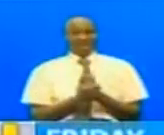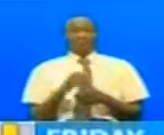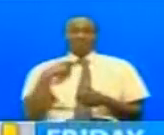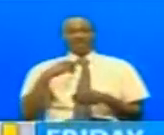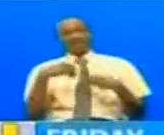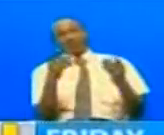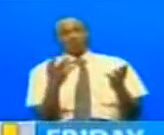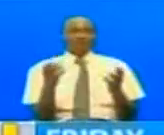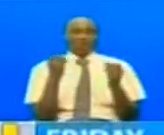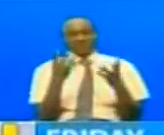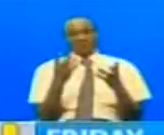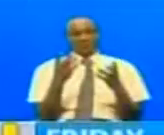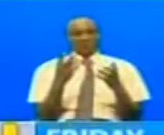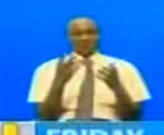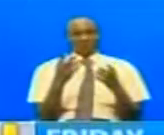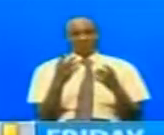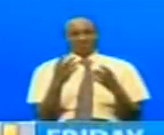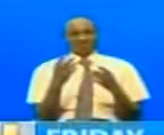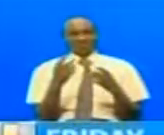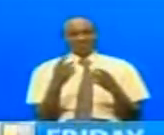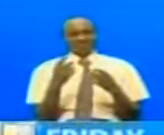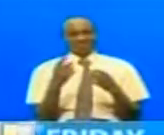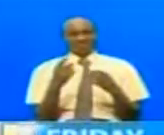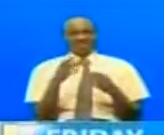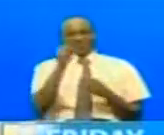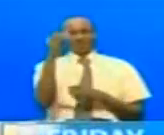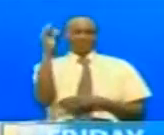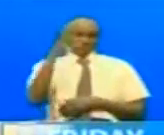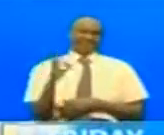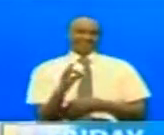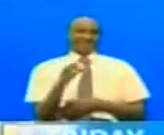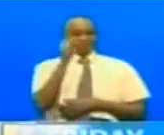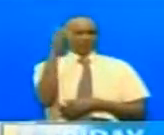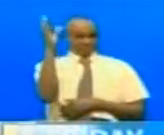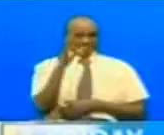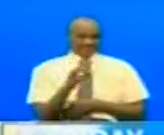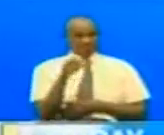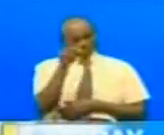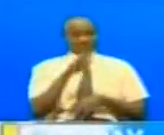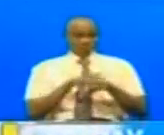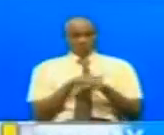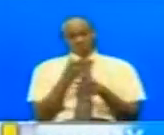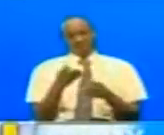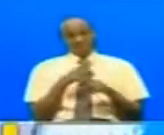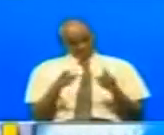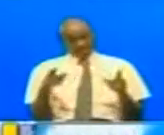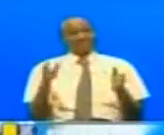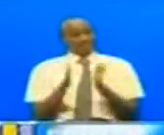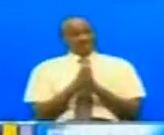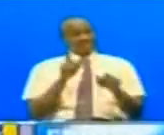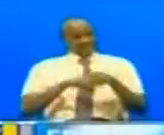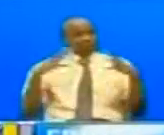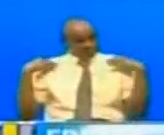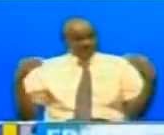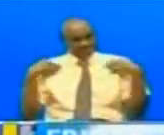you 2%. Let me give you 50%. 50 because I thought you were a bit slow, but with practice I think you